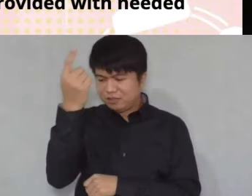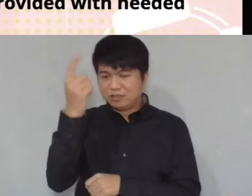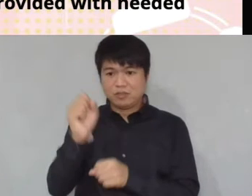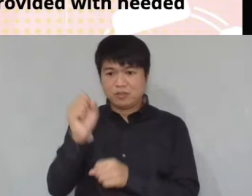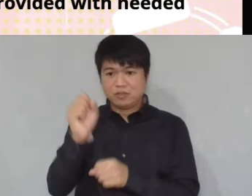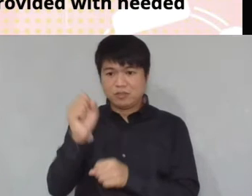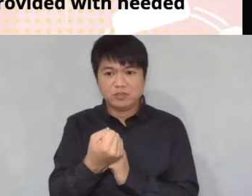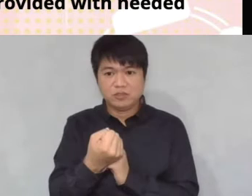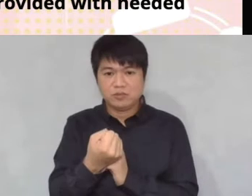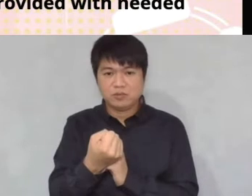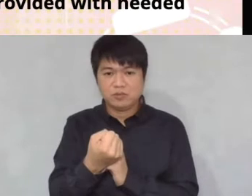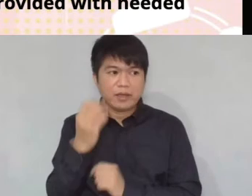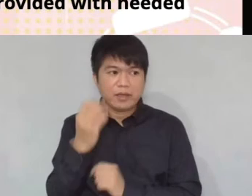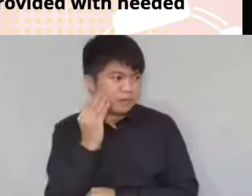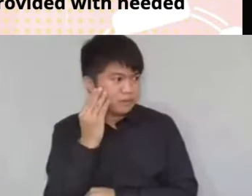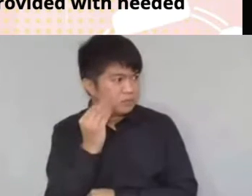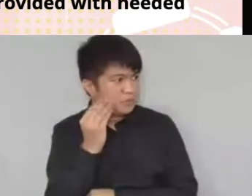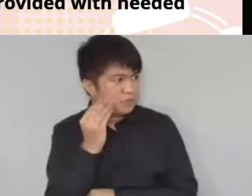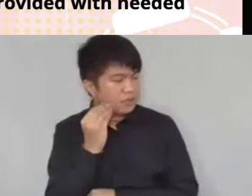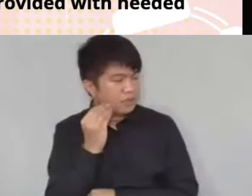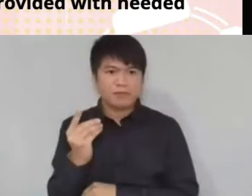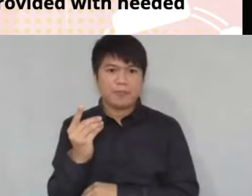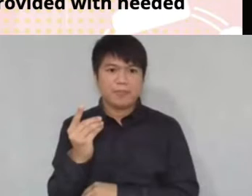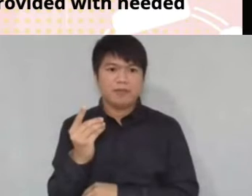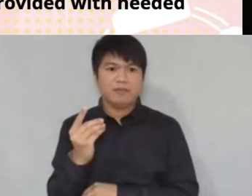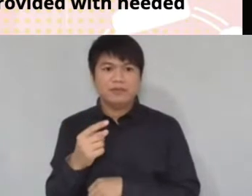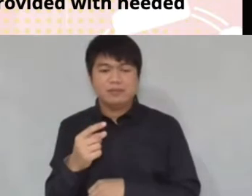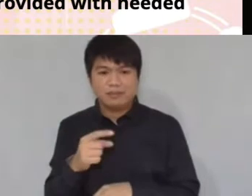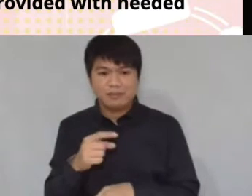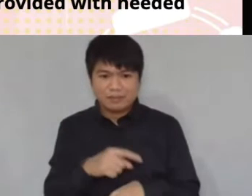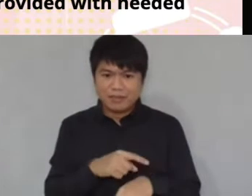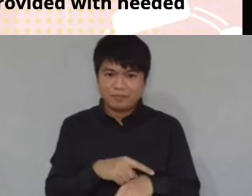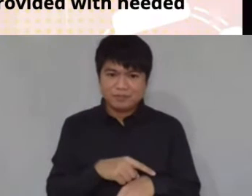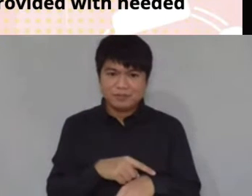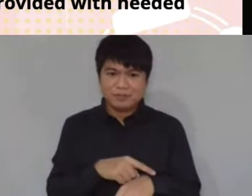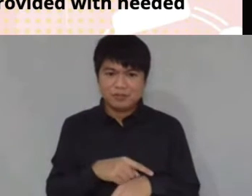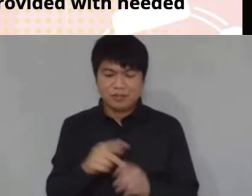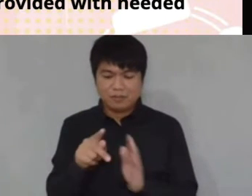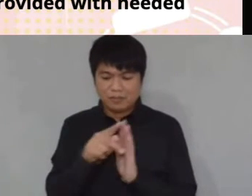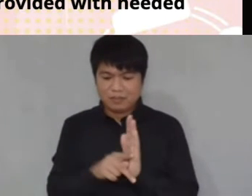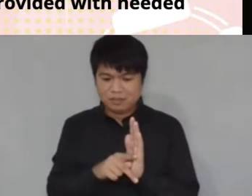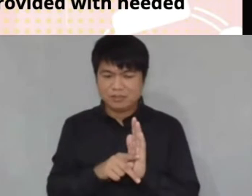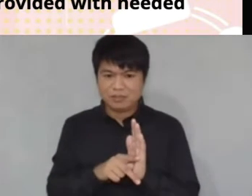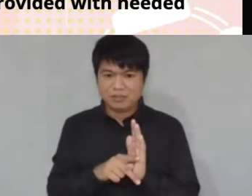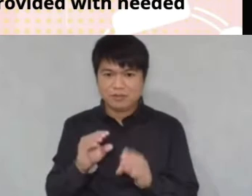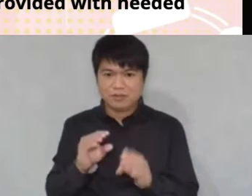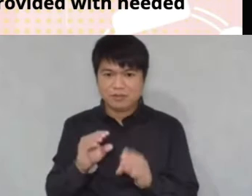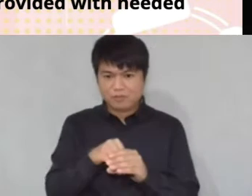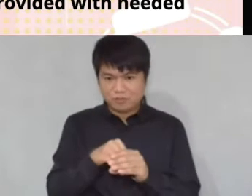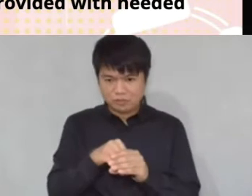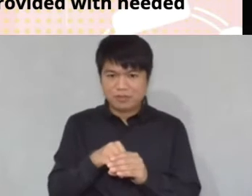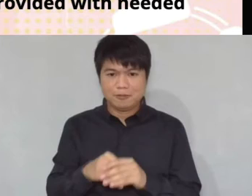to those who've had some experience already, and generate that kind of evidence so that policies can actually be put